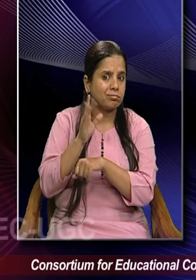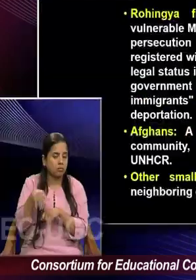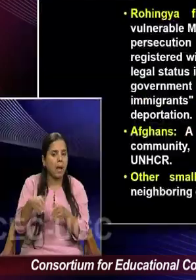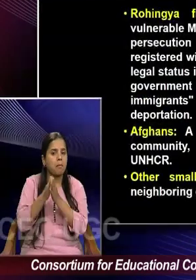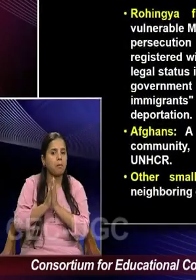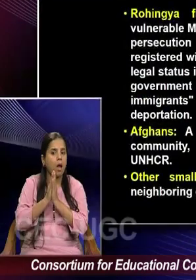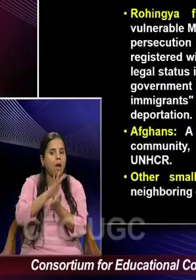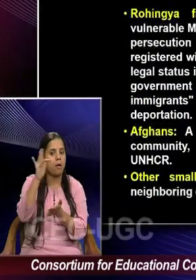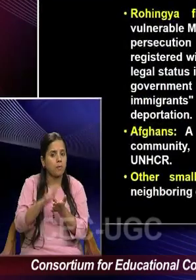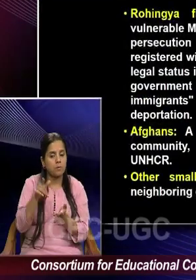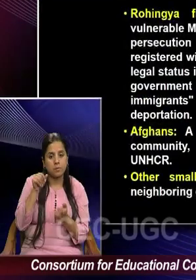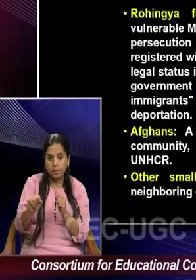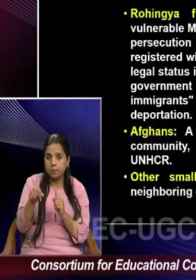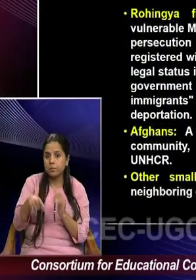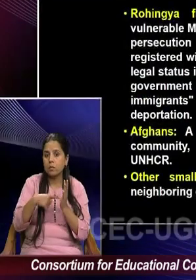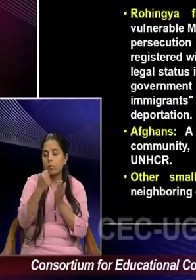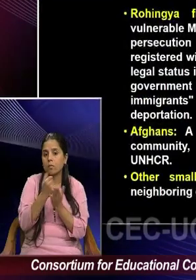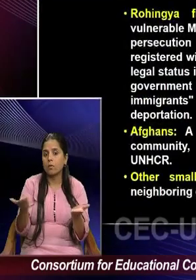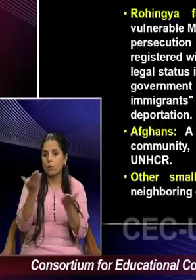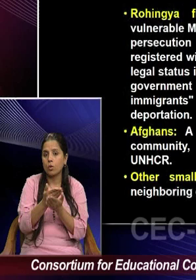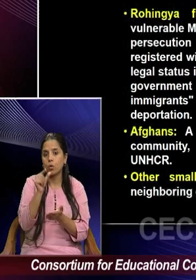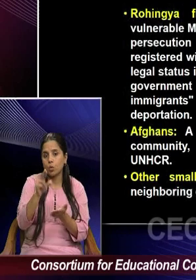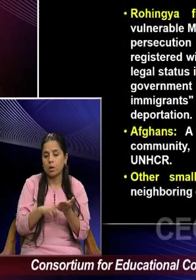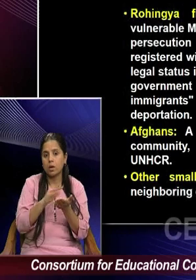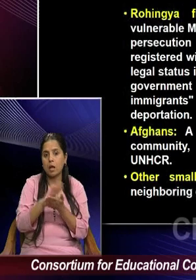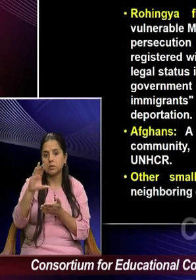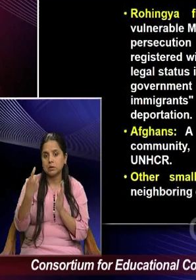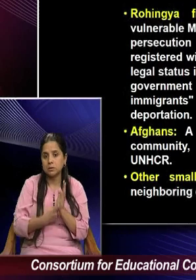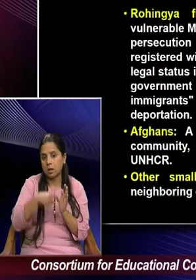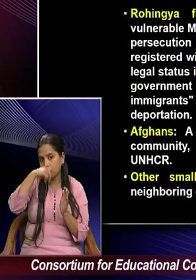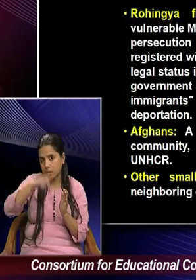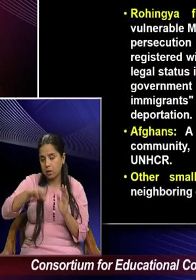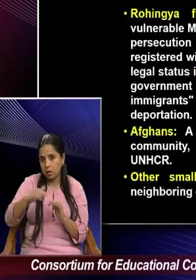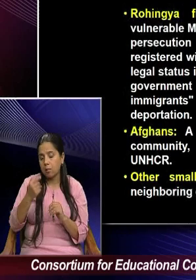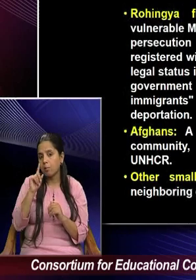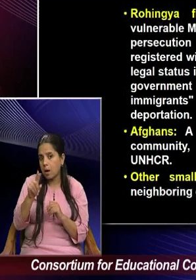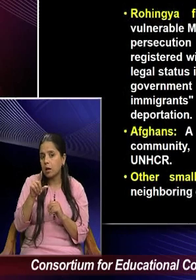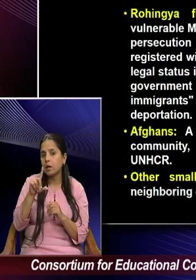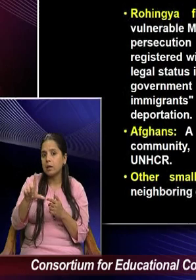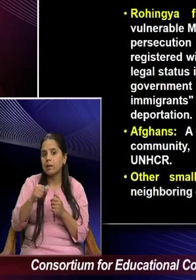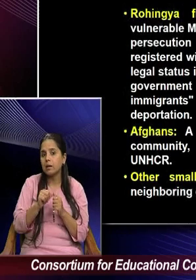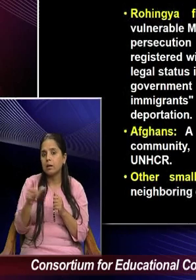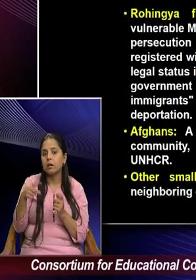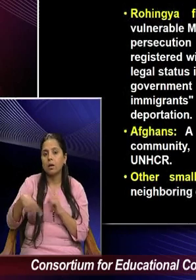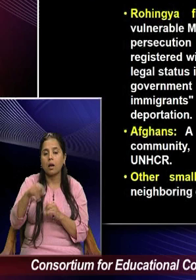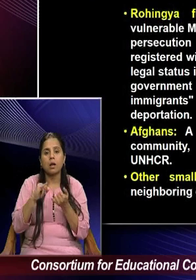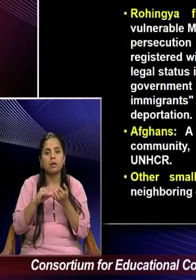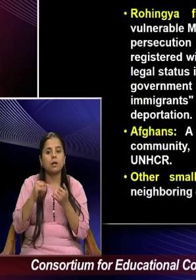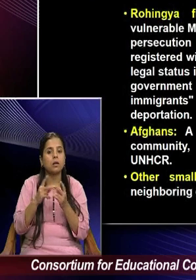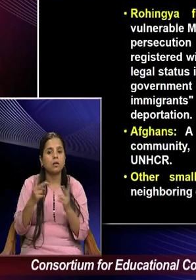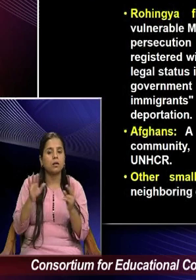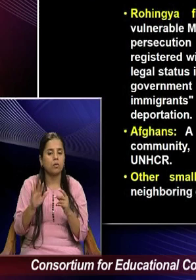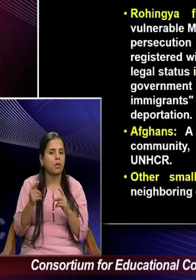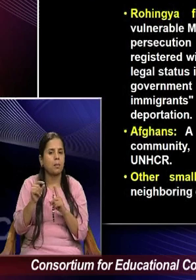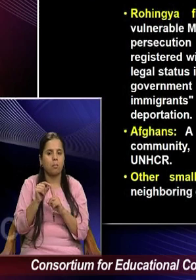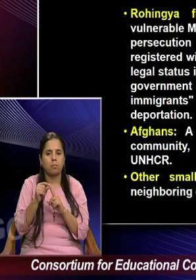Myanmar. They are registered with UNHCR in India, but their legal status is